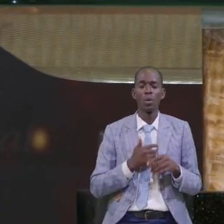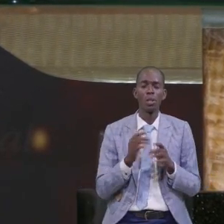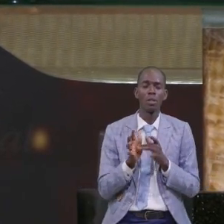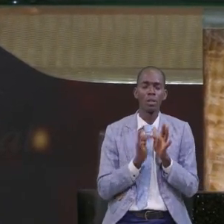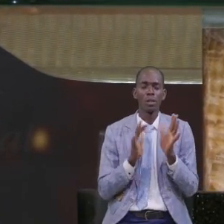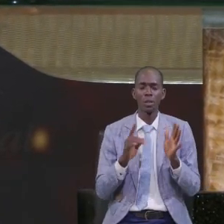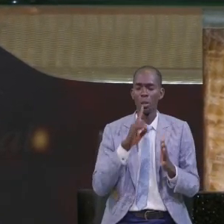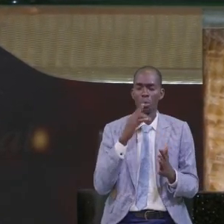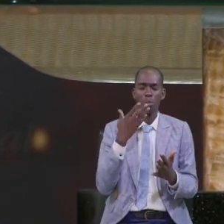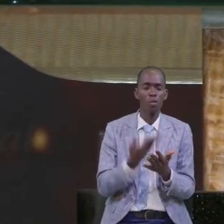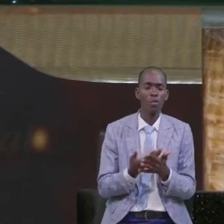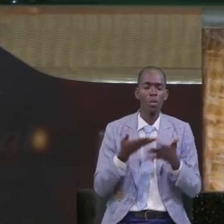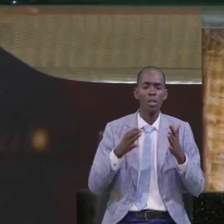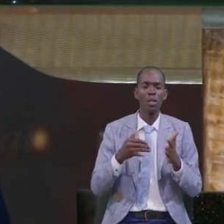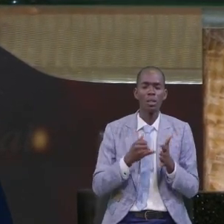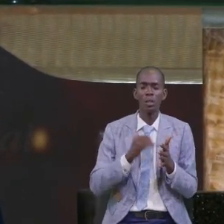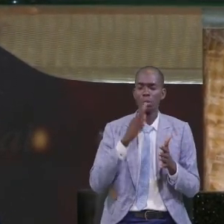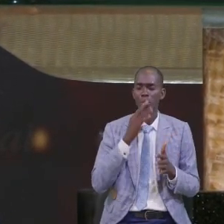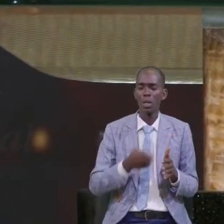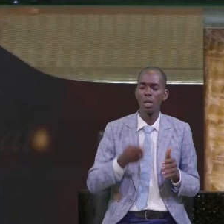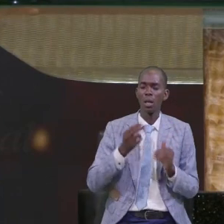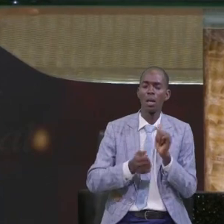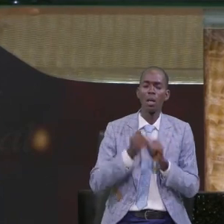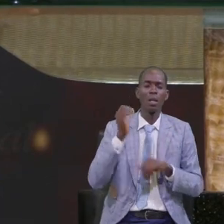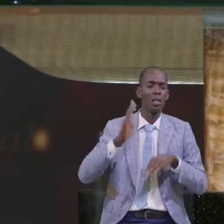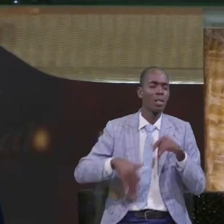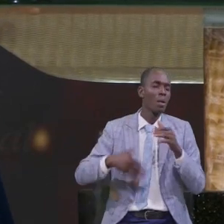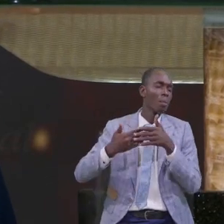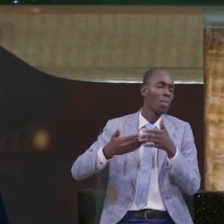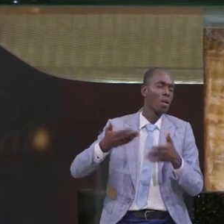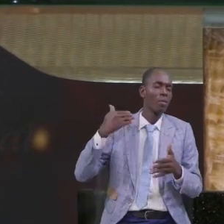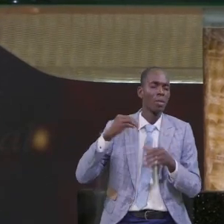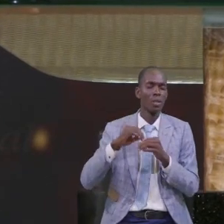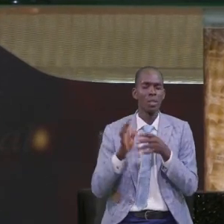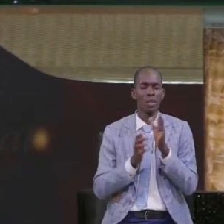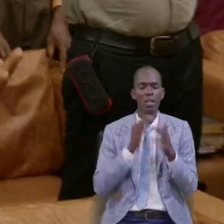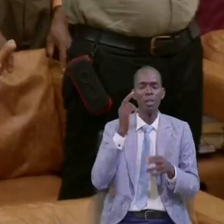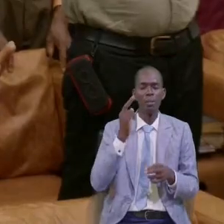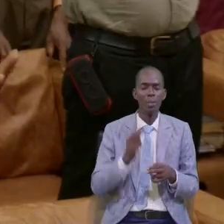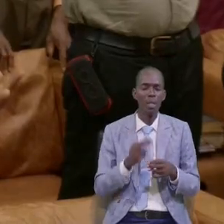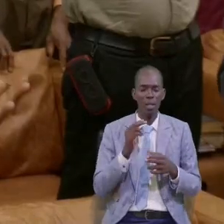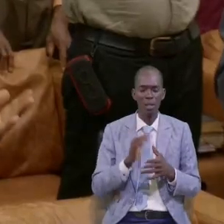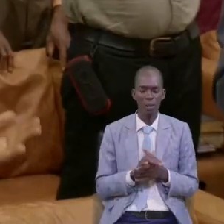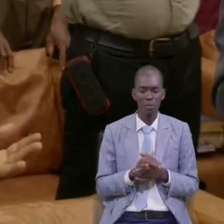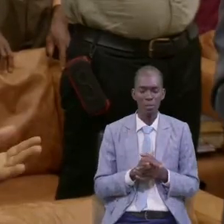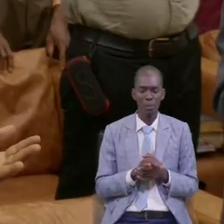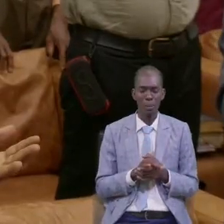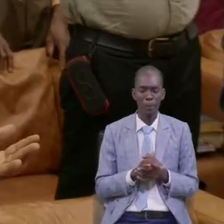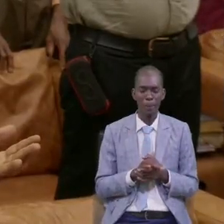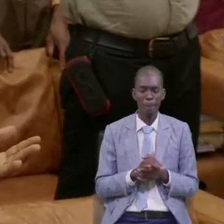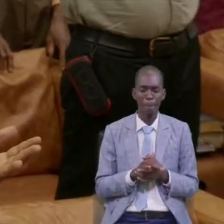let it be higher than ever before in Jesus' name.